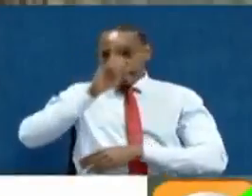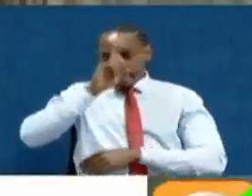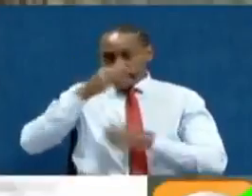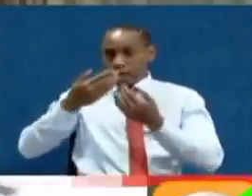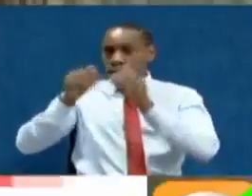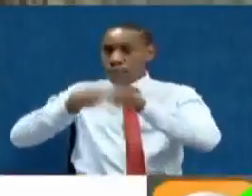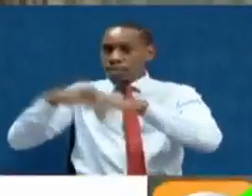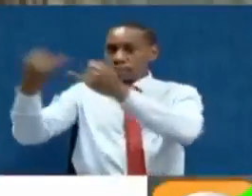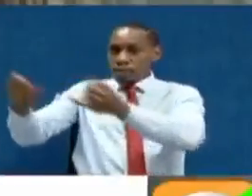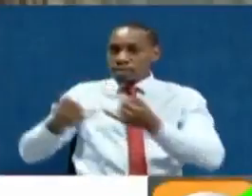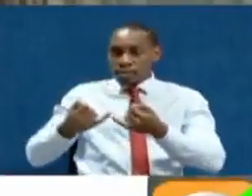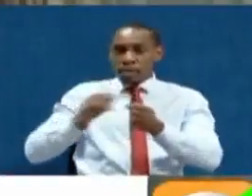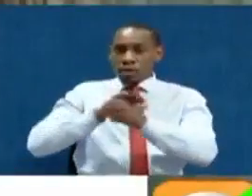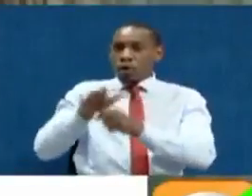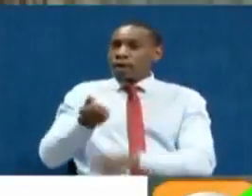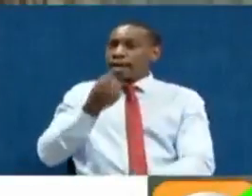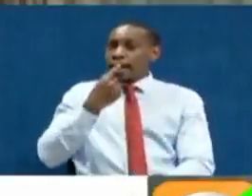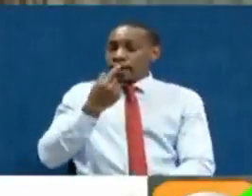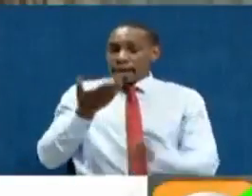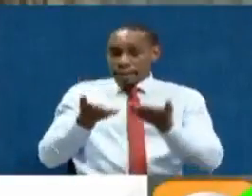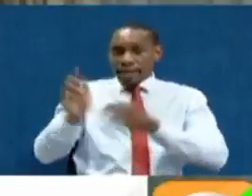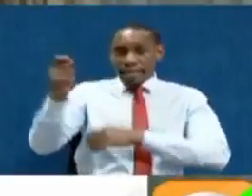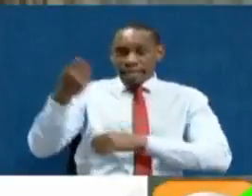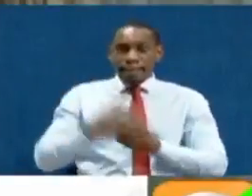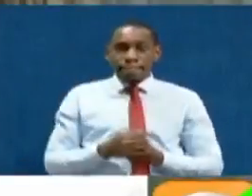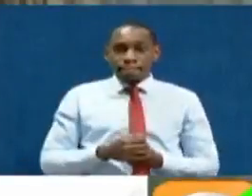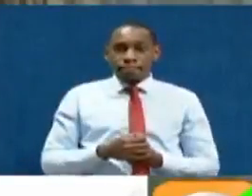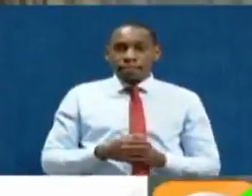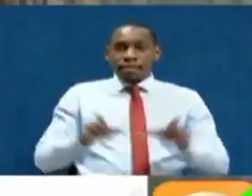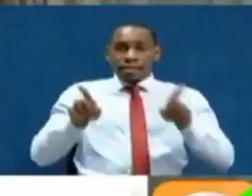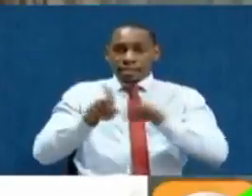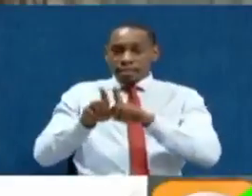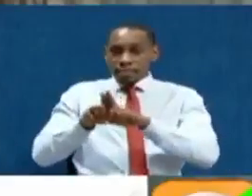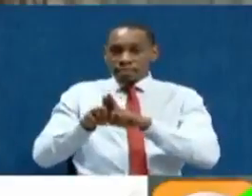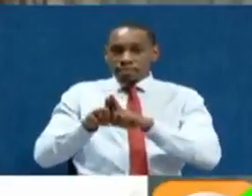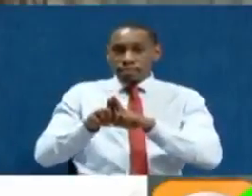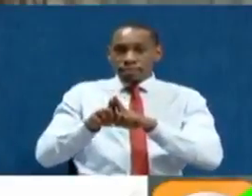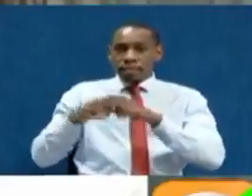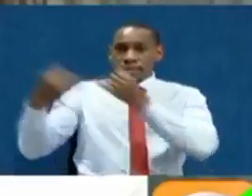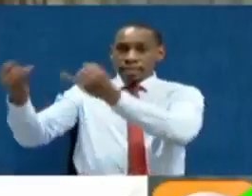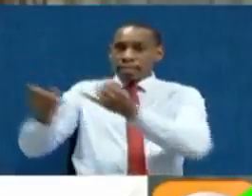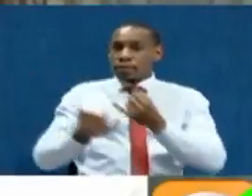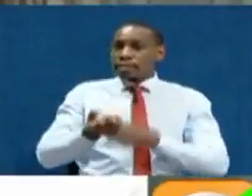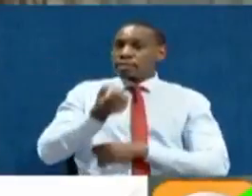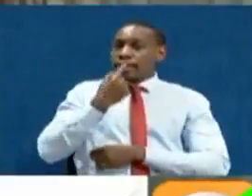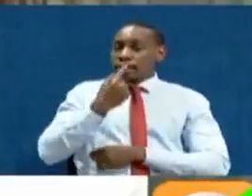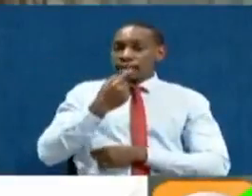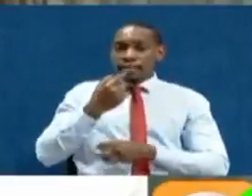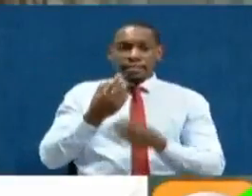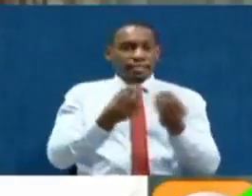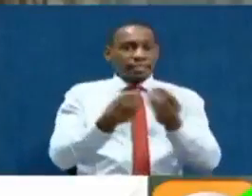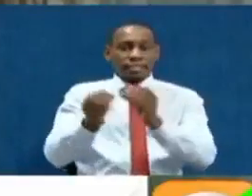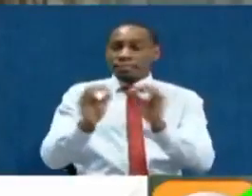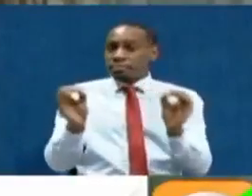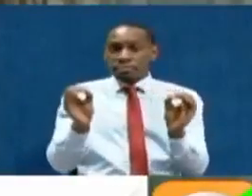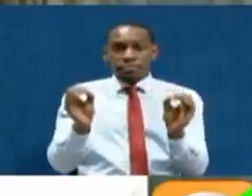shall introduce a COVID vaccine in Kenya. And pick all these points, because introduction of a vaccine is not a walk